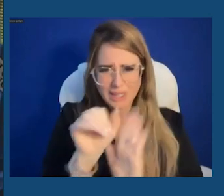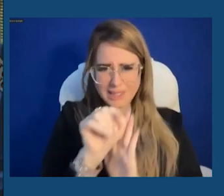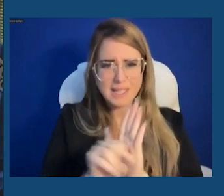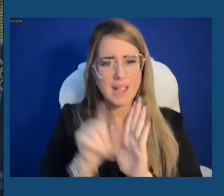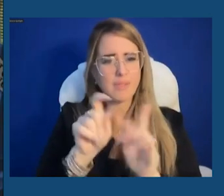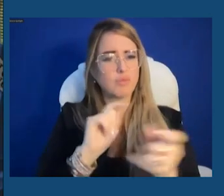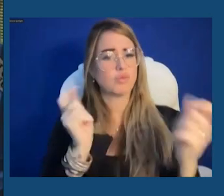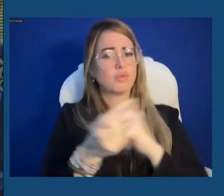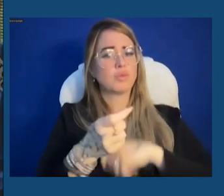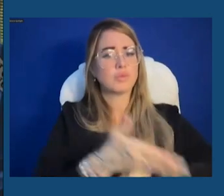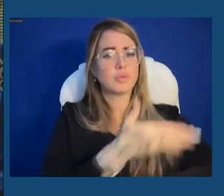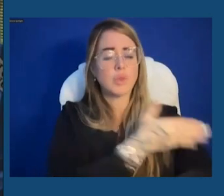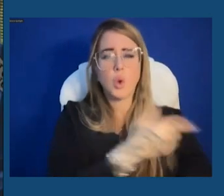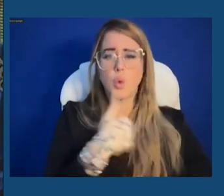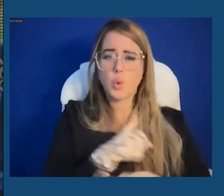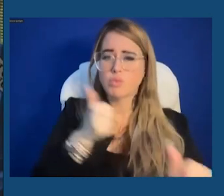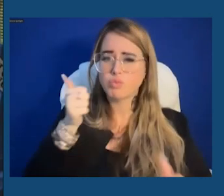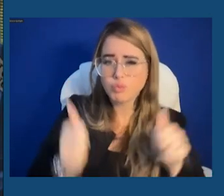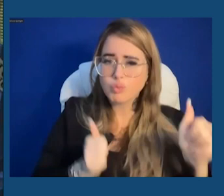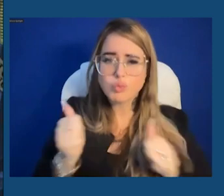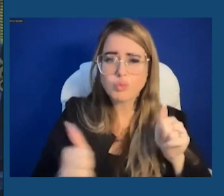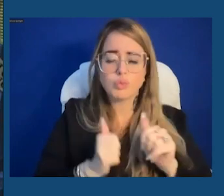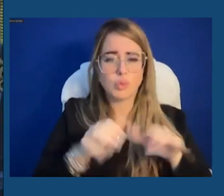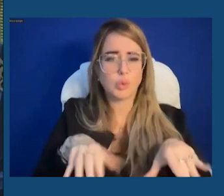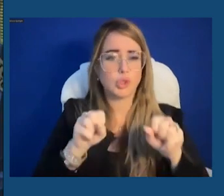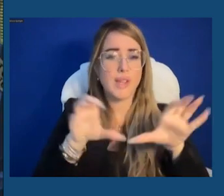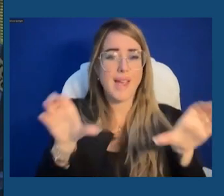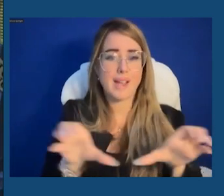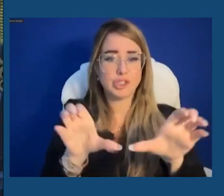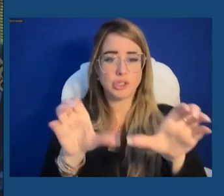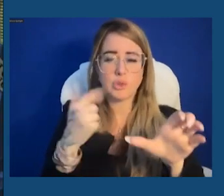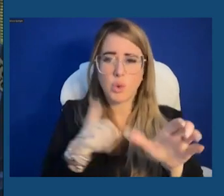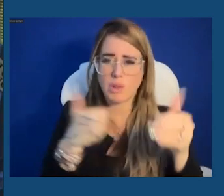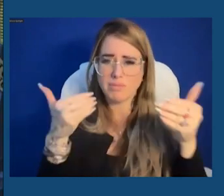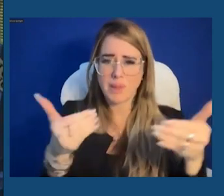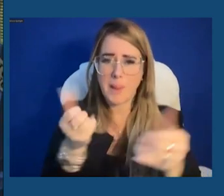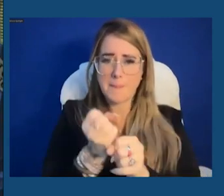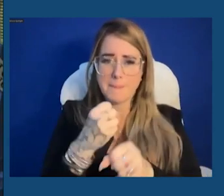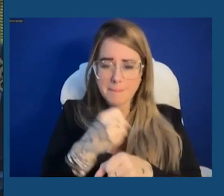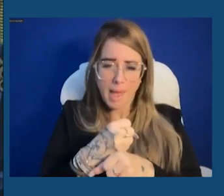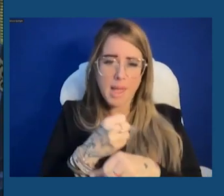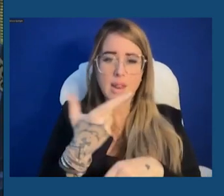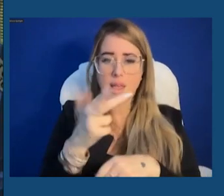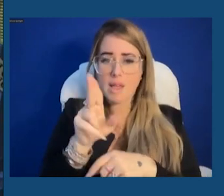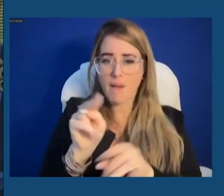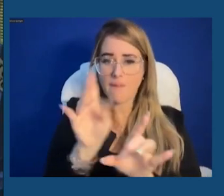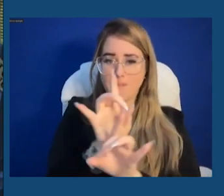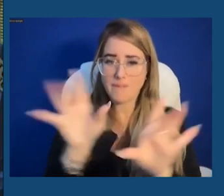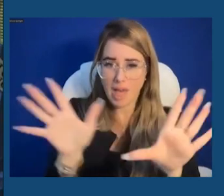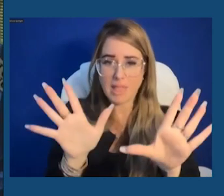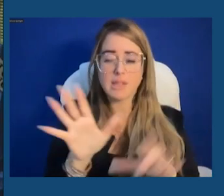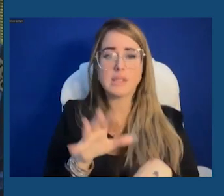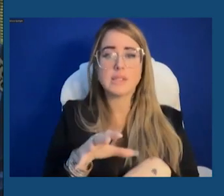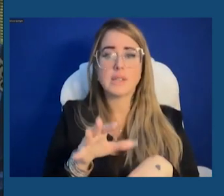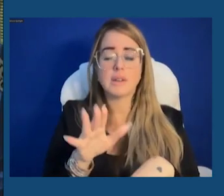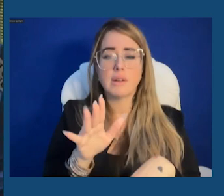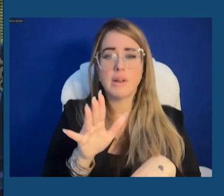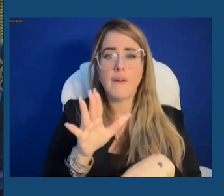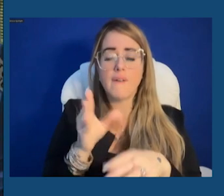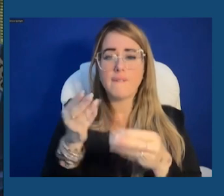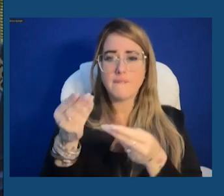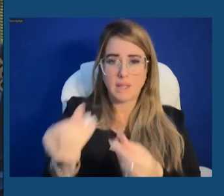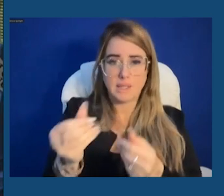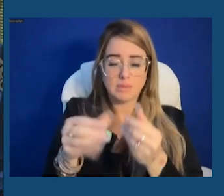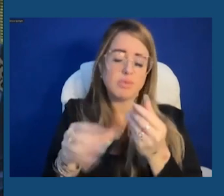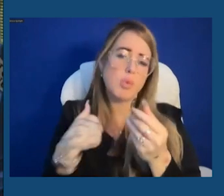took aggressive action, and what we did was we created the gun violence involved. We funded additional